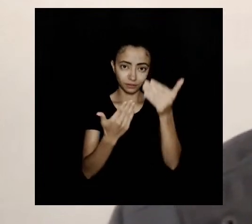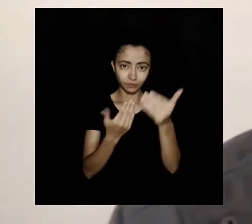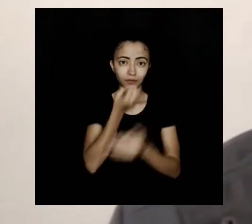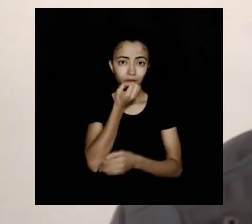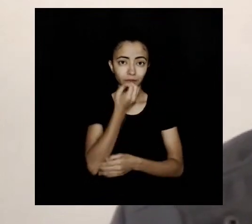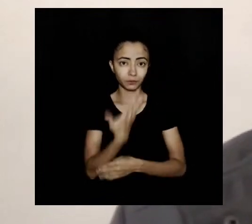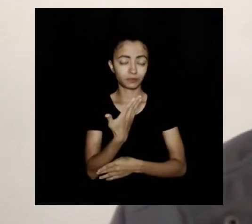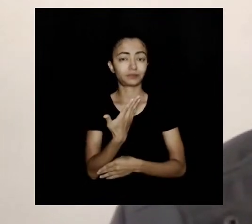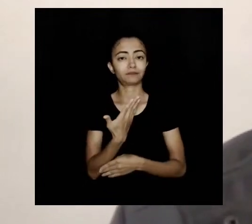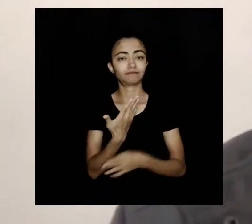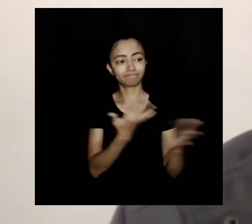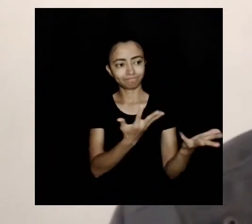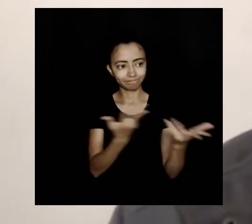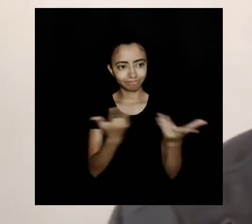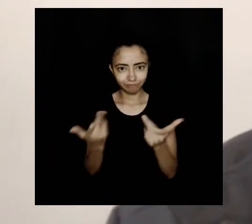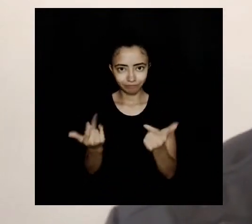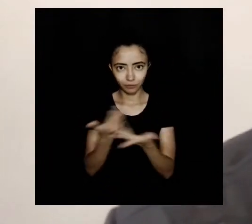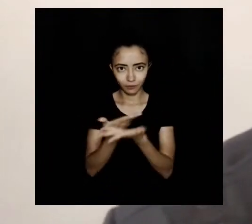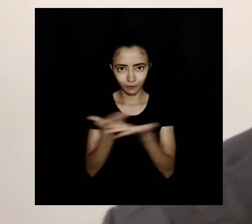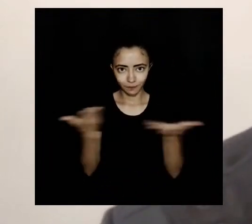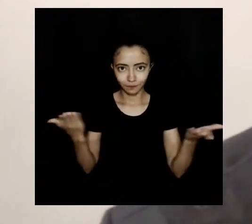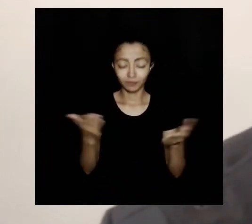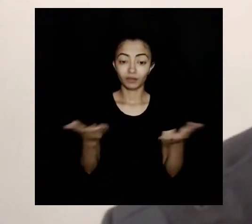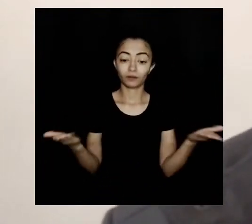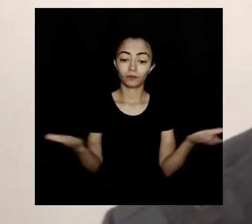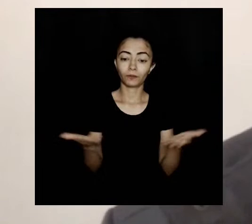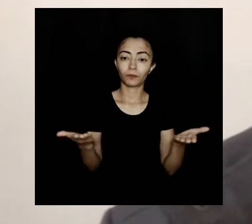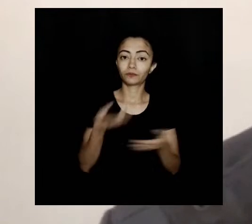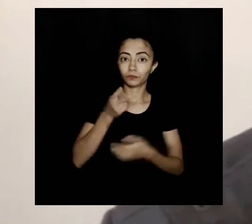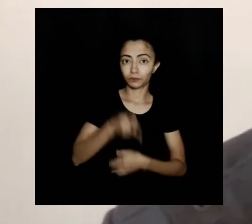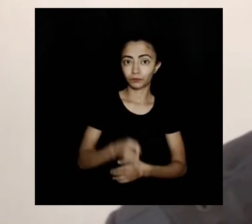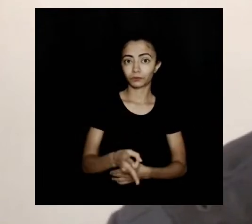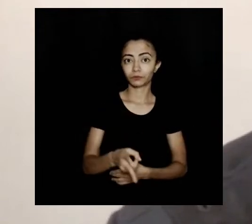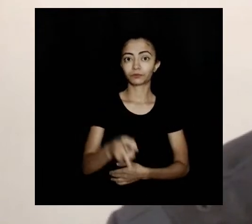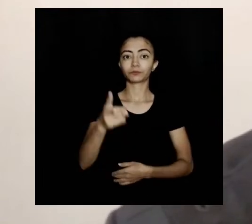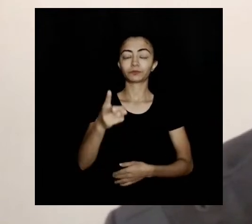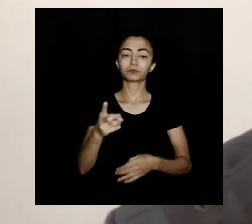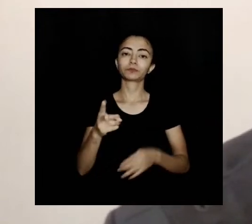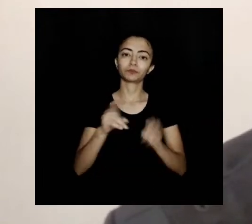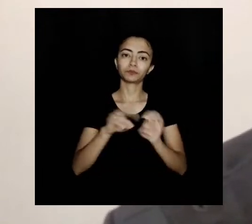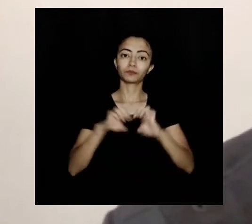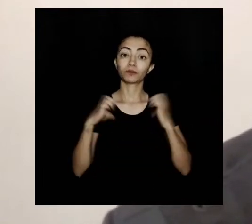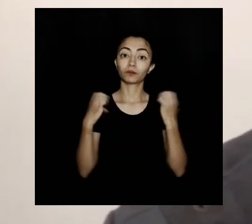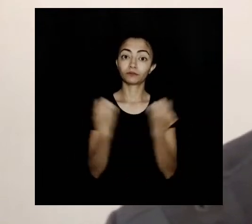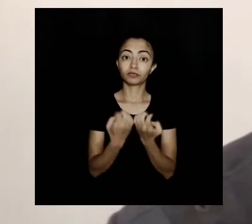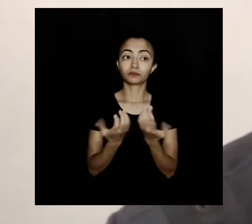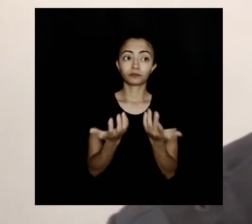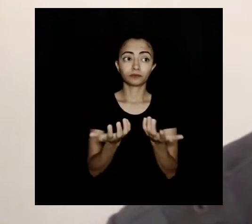Thank you for everything that you've said. And now to continue,